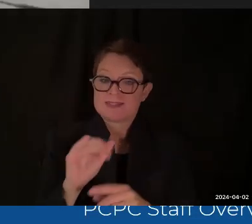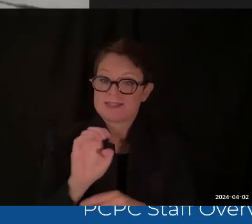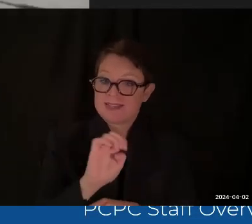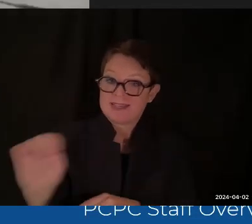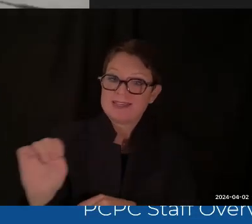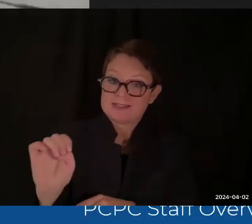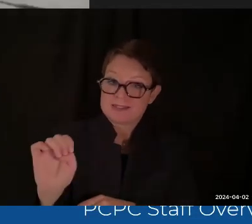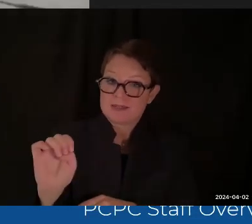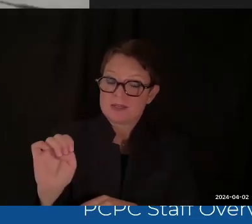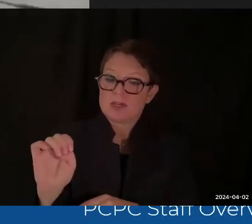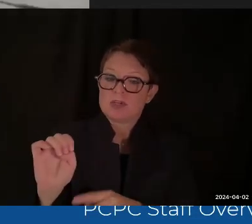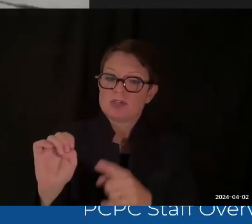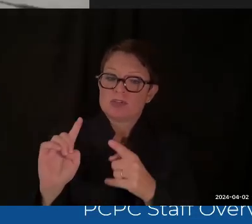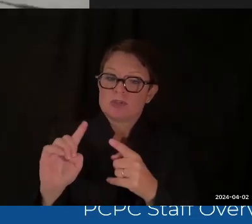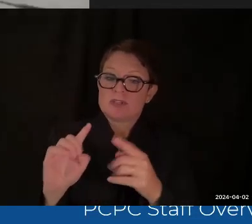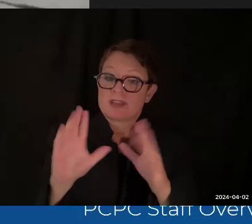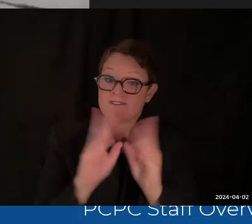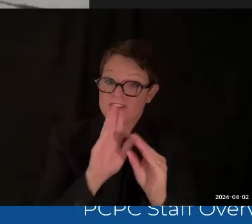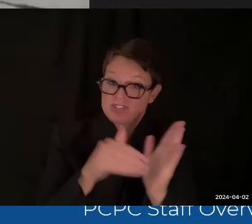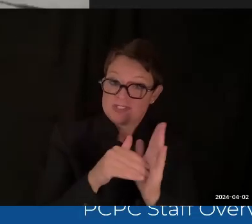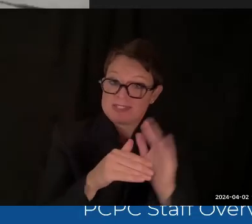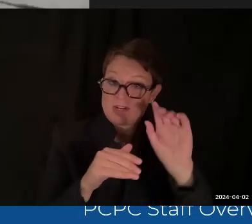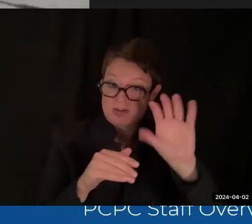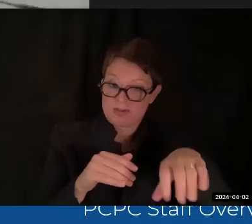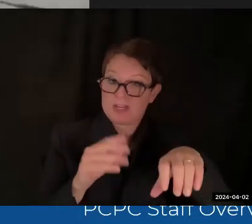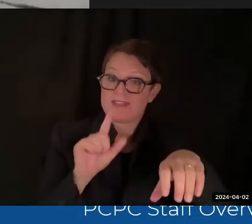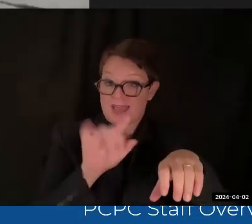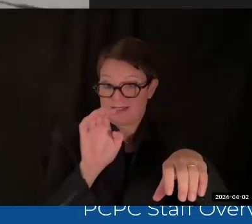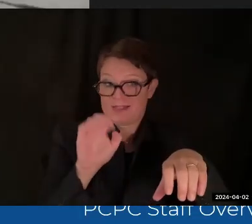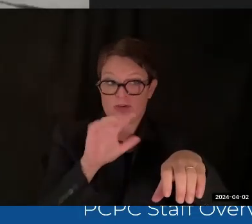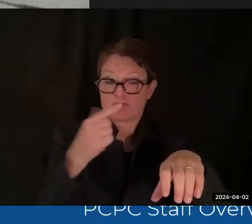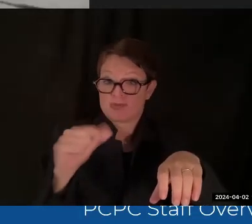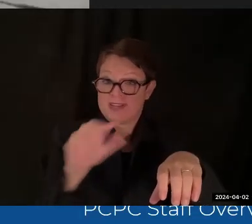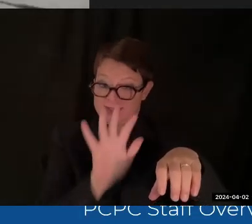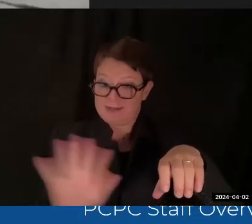the entrance to the convention center. Next.